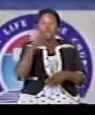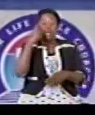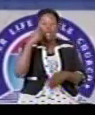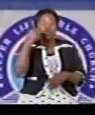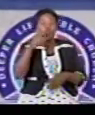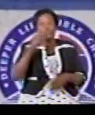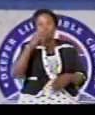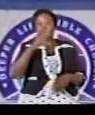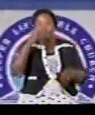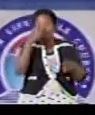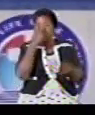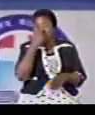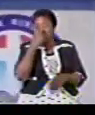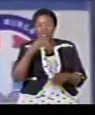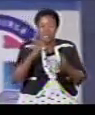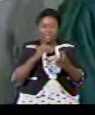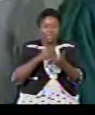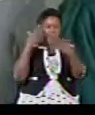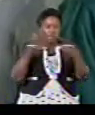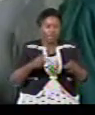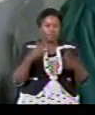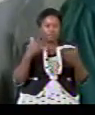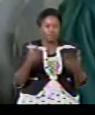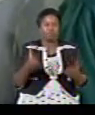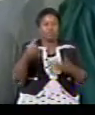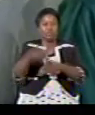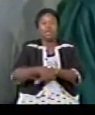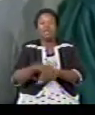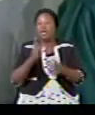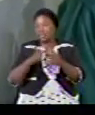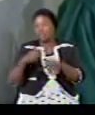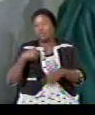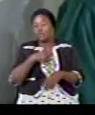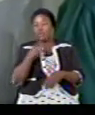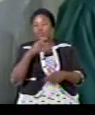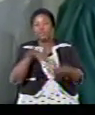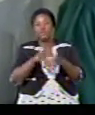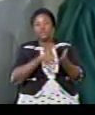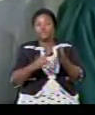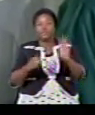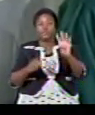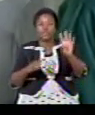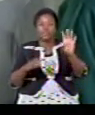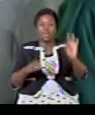the blind. It will happen tonight. And then we're told in